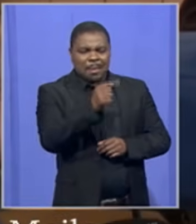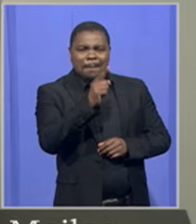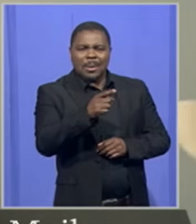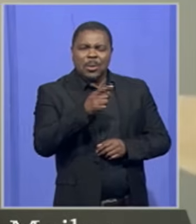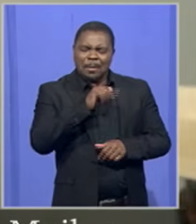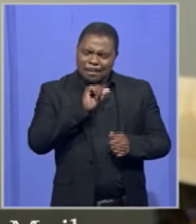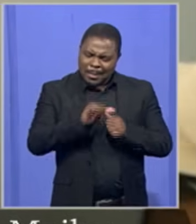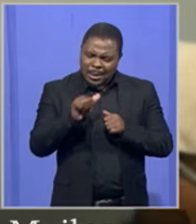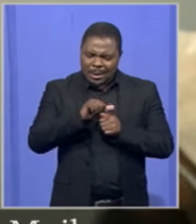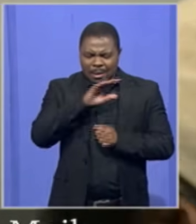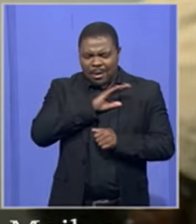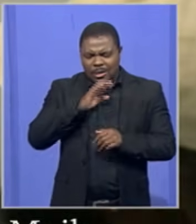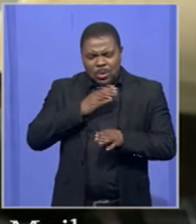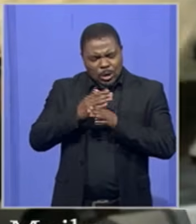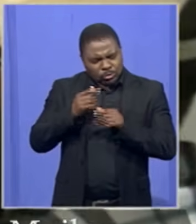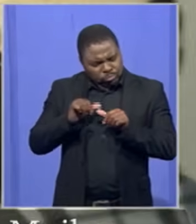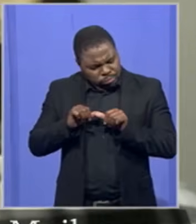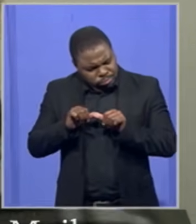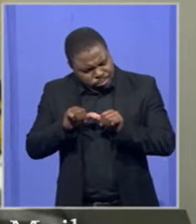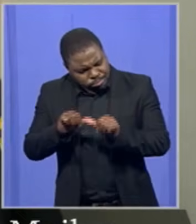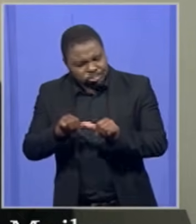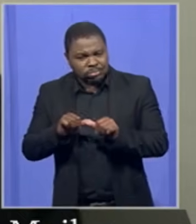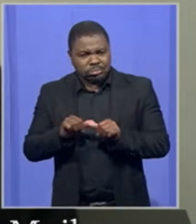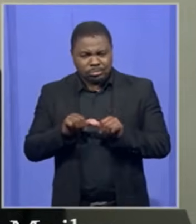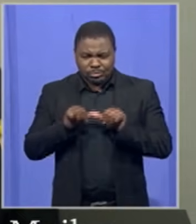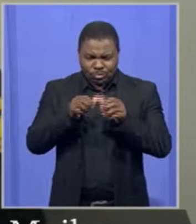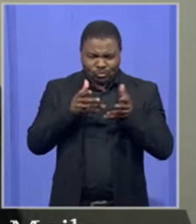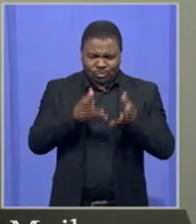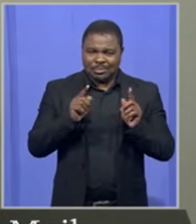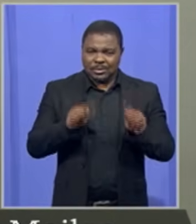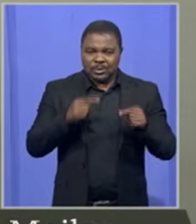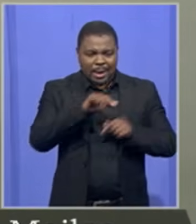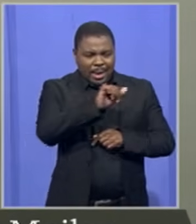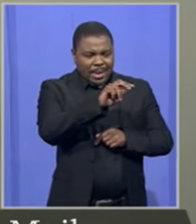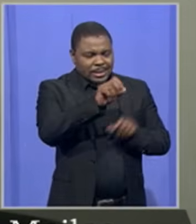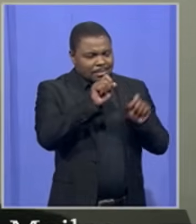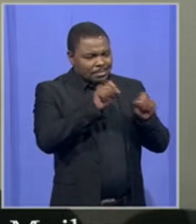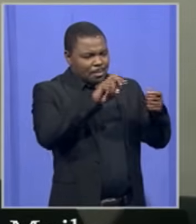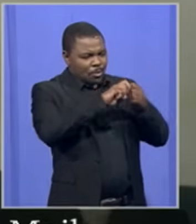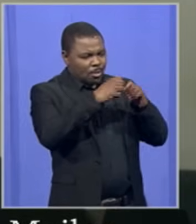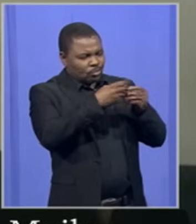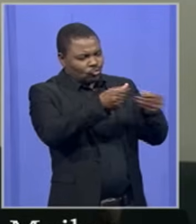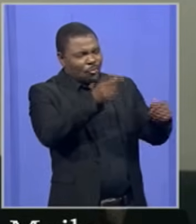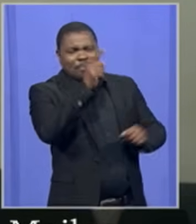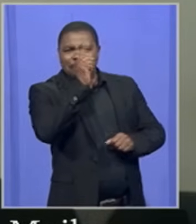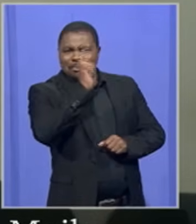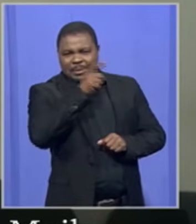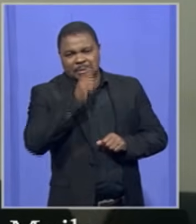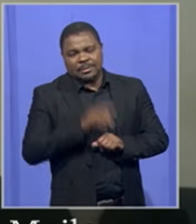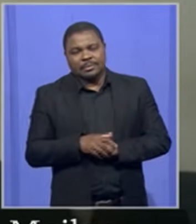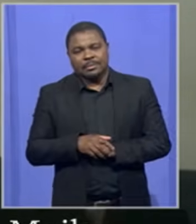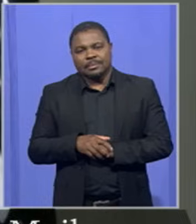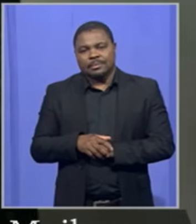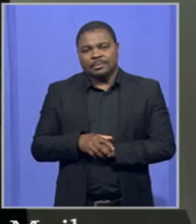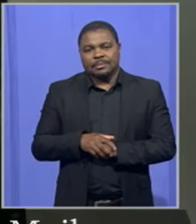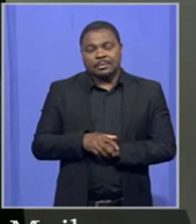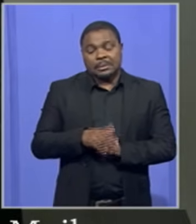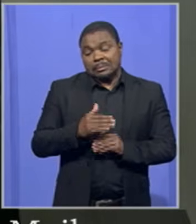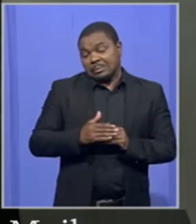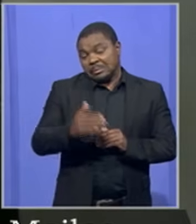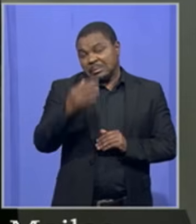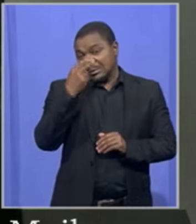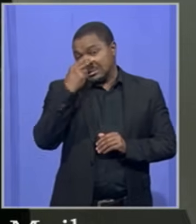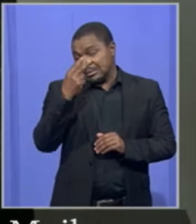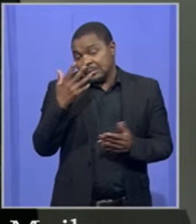our council work and let us get the things. We cannot carry on this. ANC needs to sort out their own infightings. Go tla bonala gore a seemo seno seo